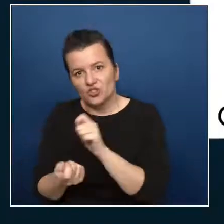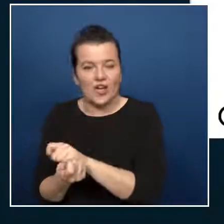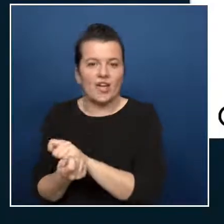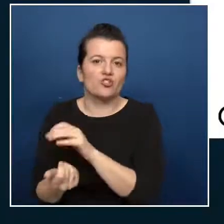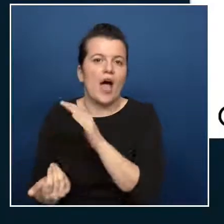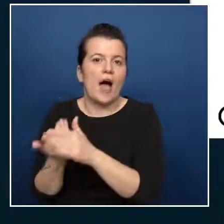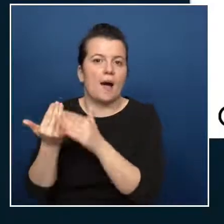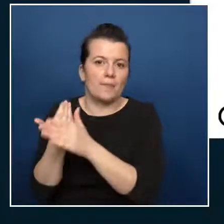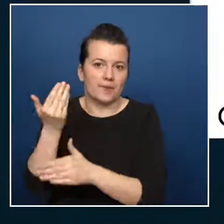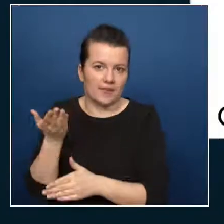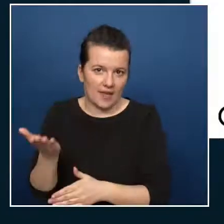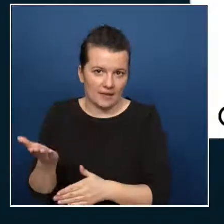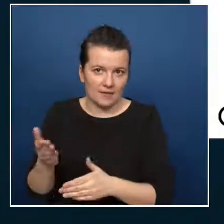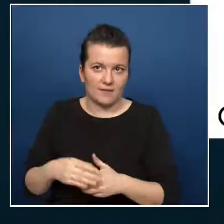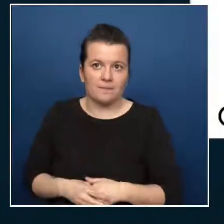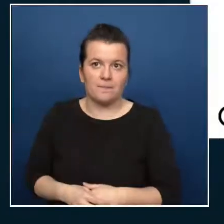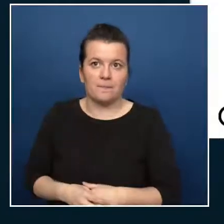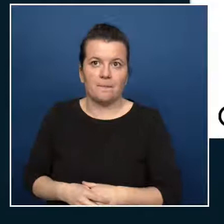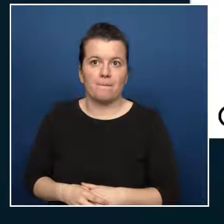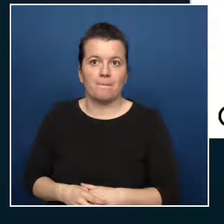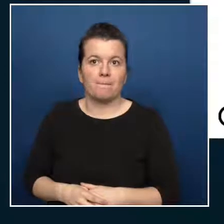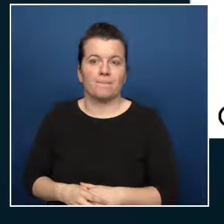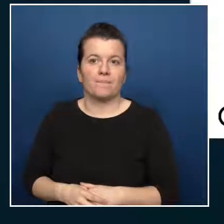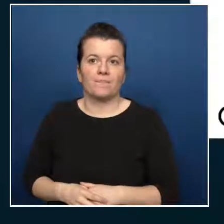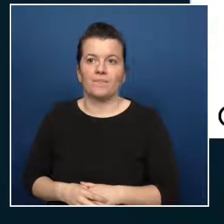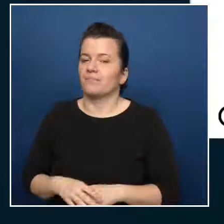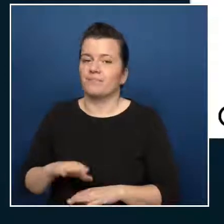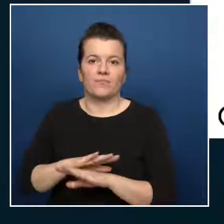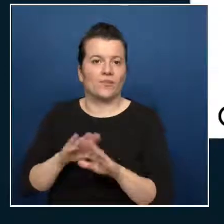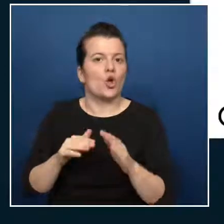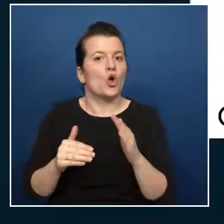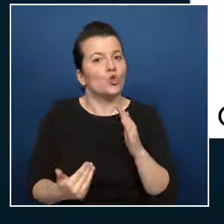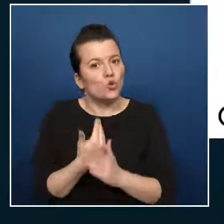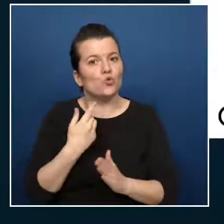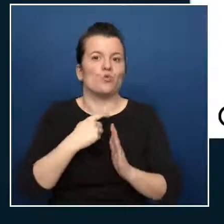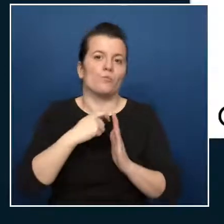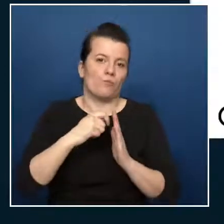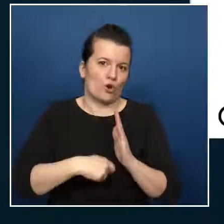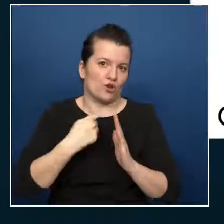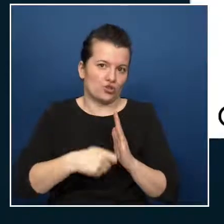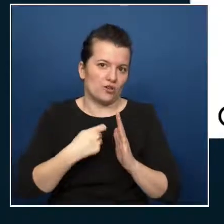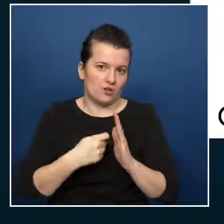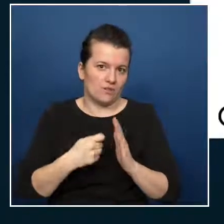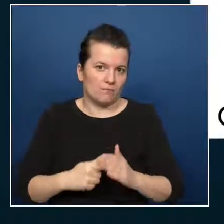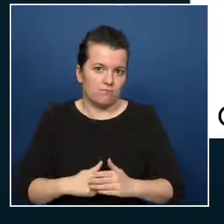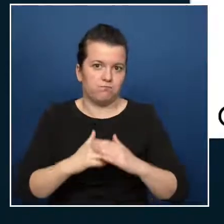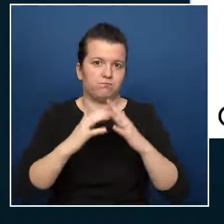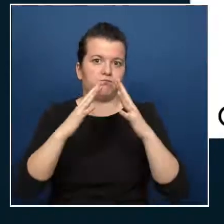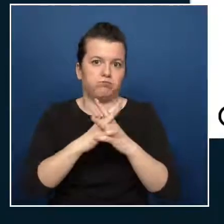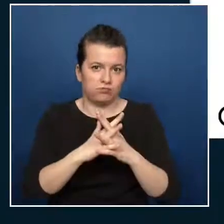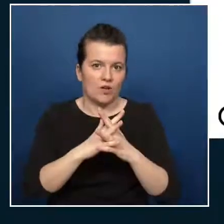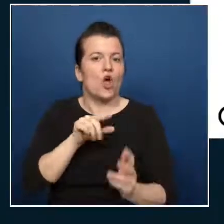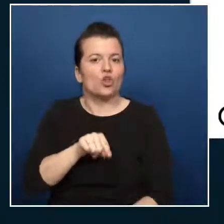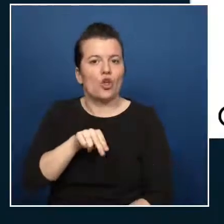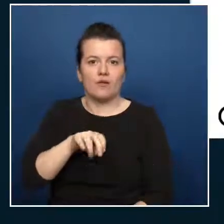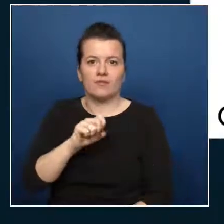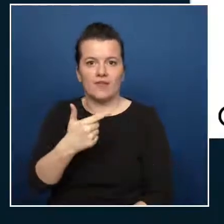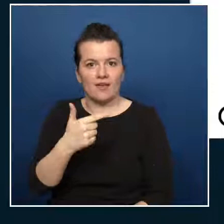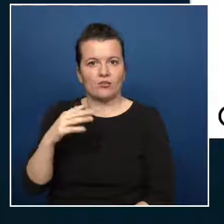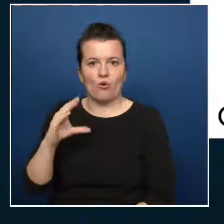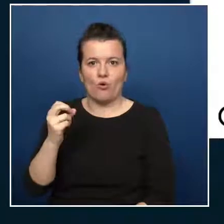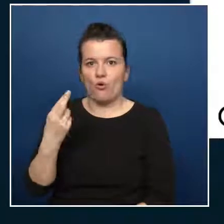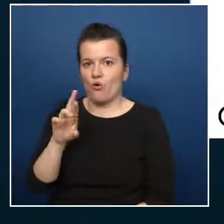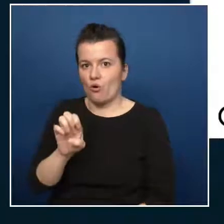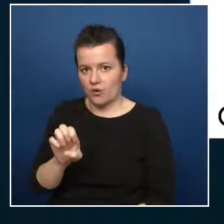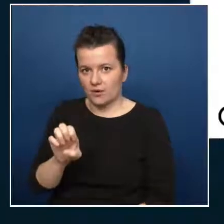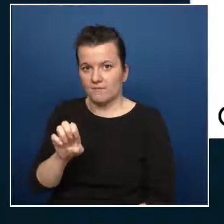and everything and do refactoring, we started a new project and decided to use a .NET Core and